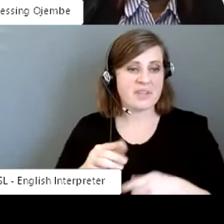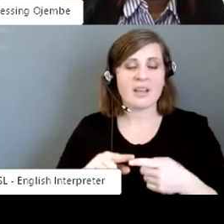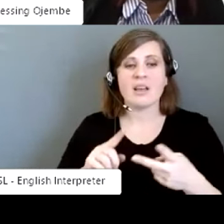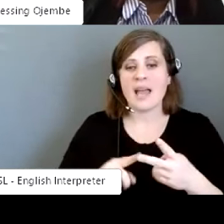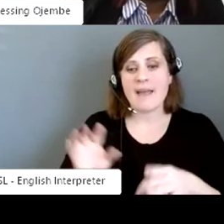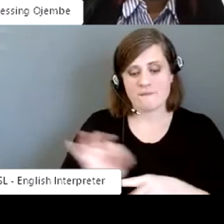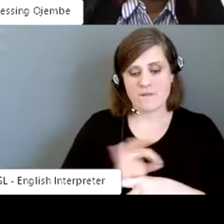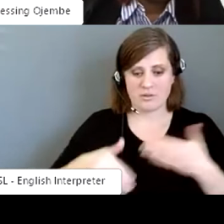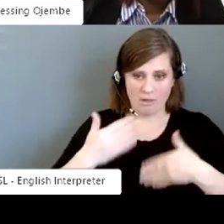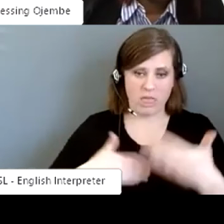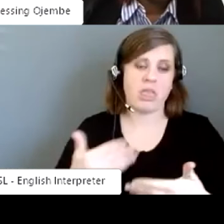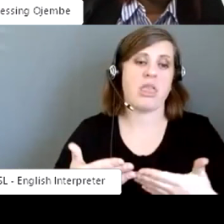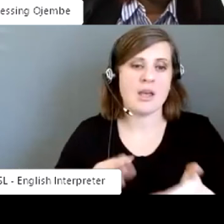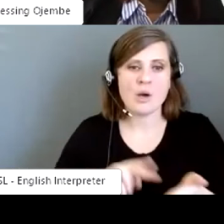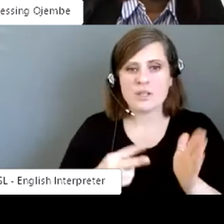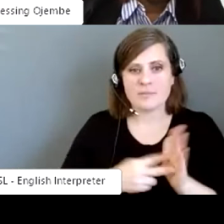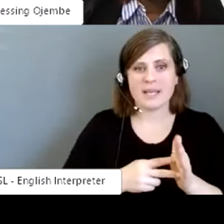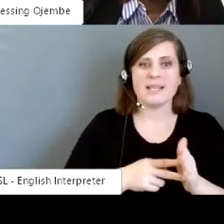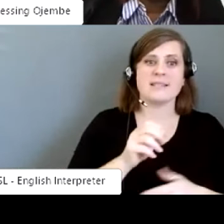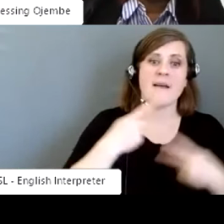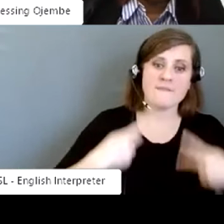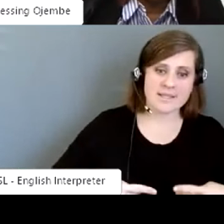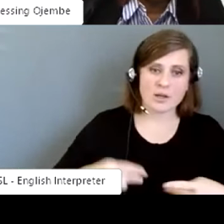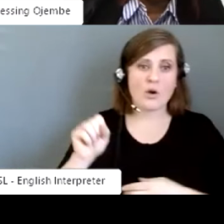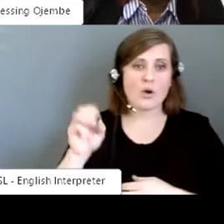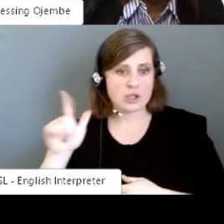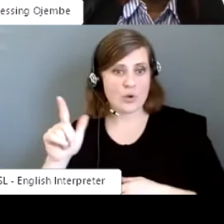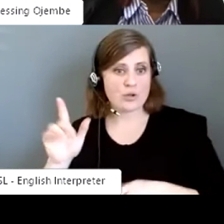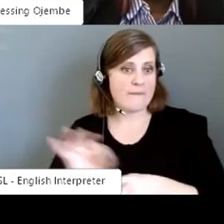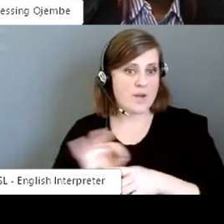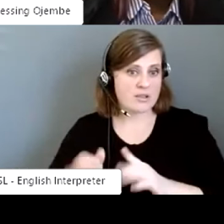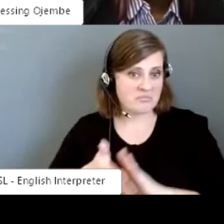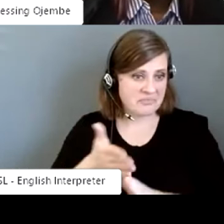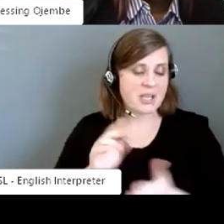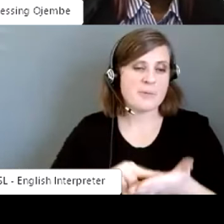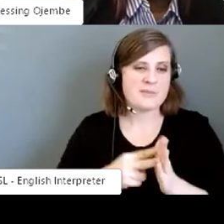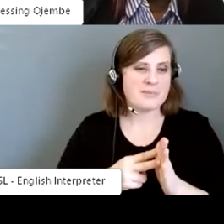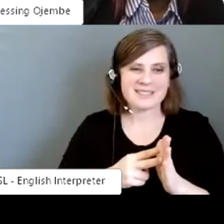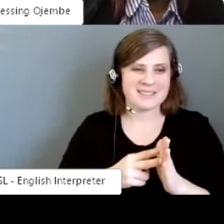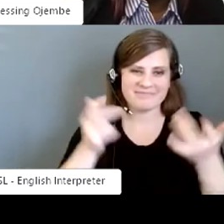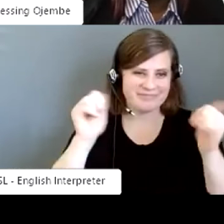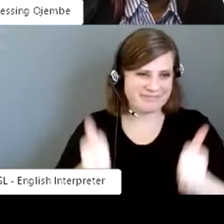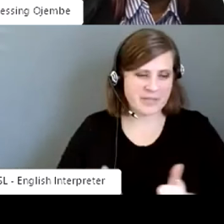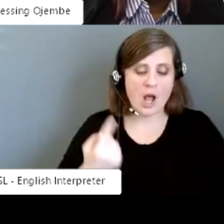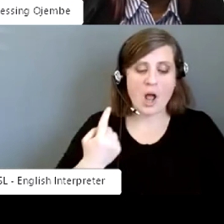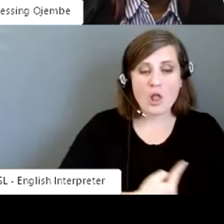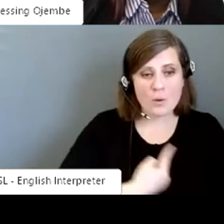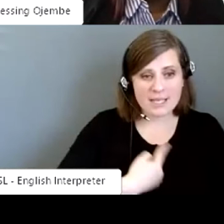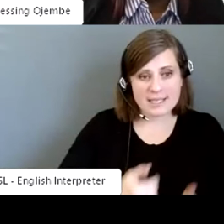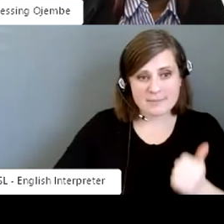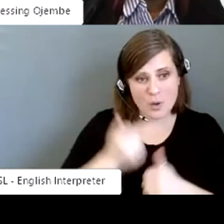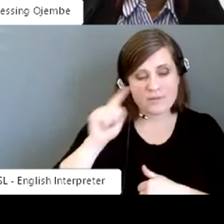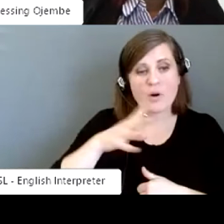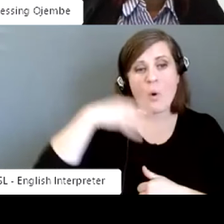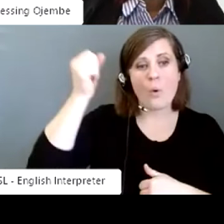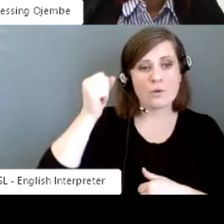even limited physical and social functioning and increased mortality. Specifically, loneliness among older adults has